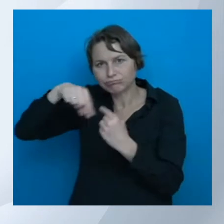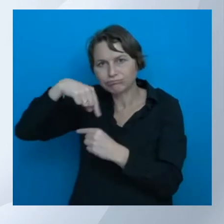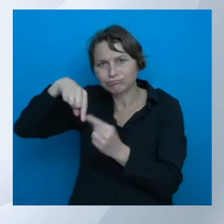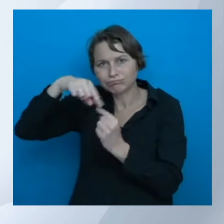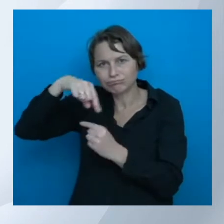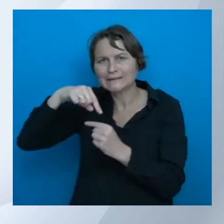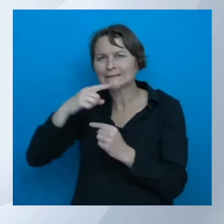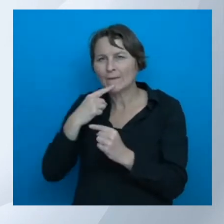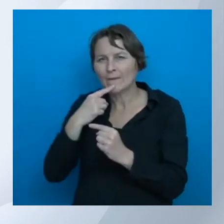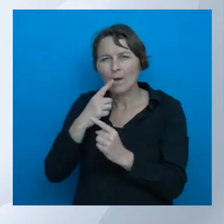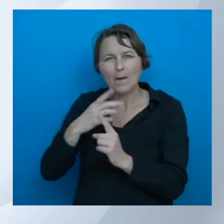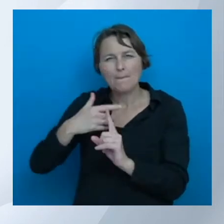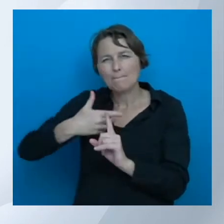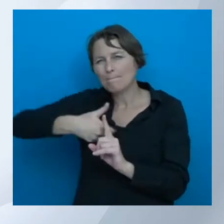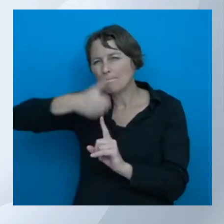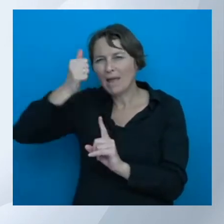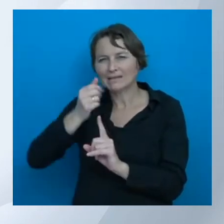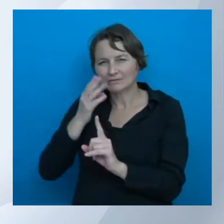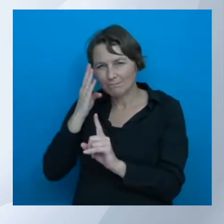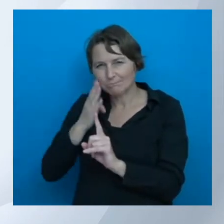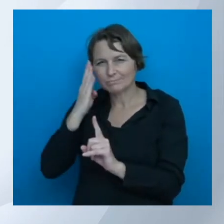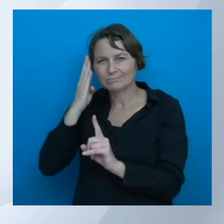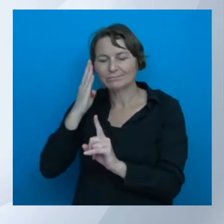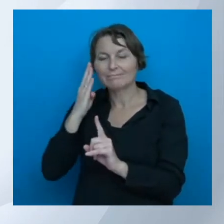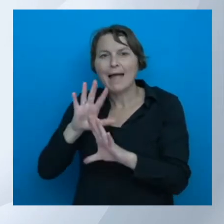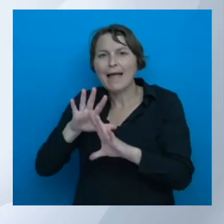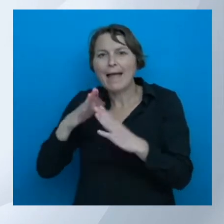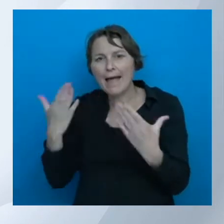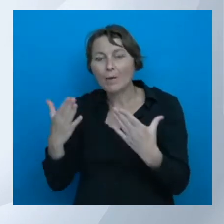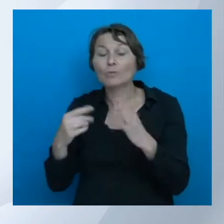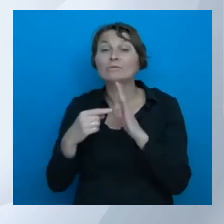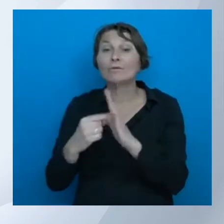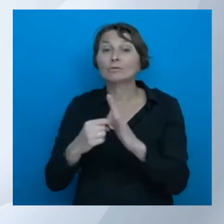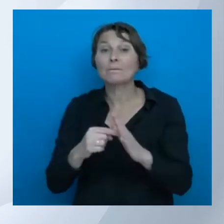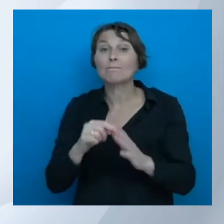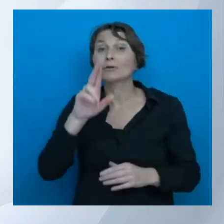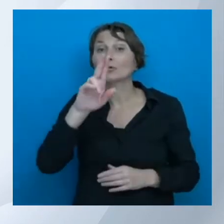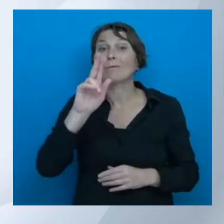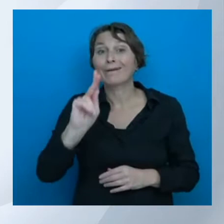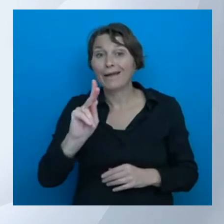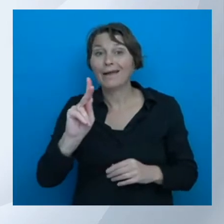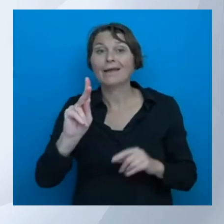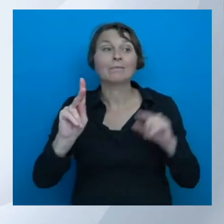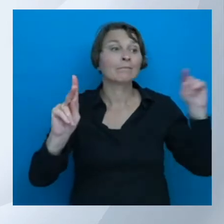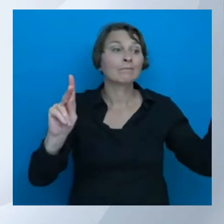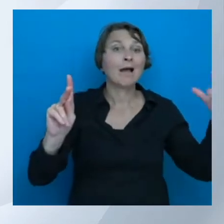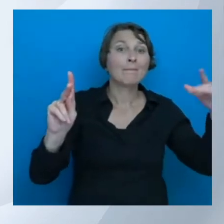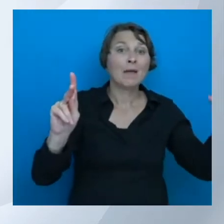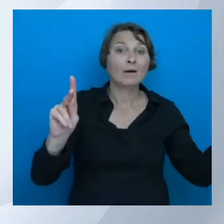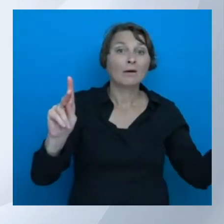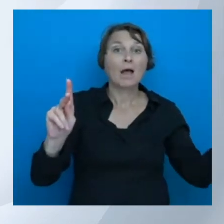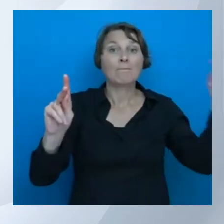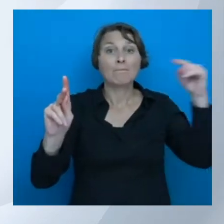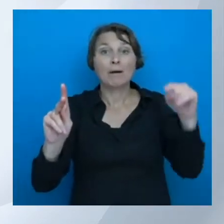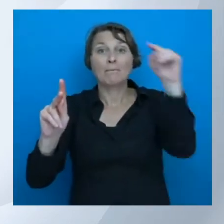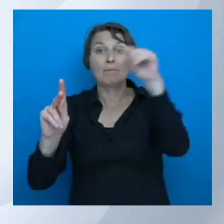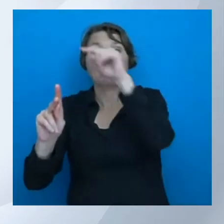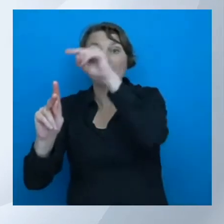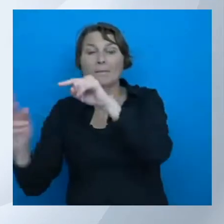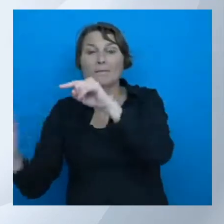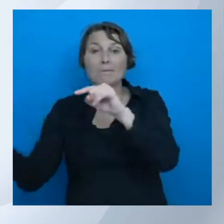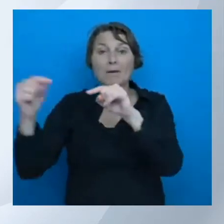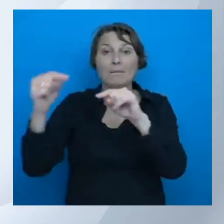request getting to London is across the Pacific, across the US, across the Atlantic and into London, they will do that for you, and they'll route